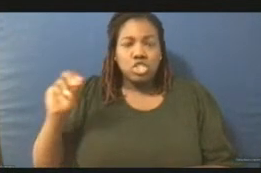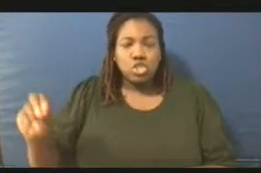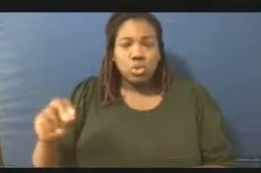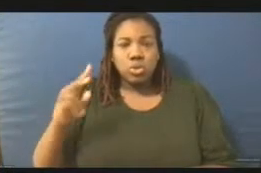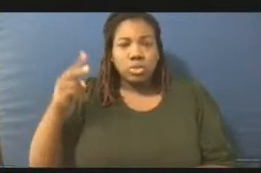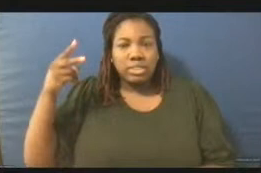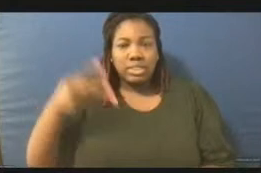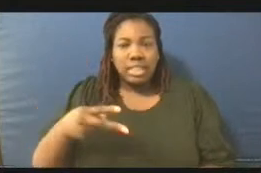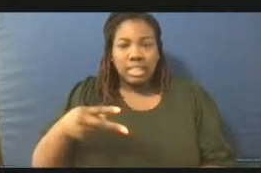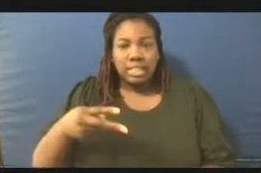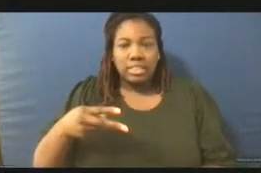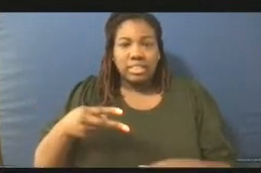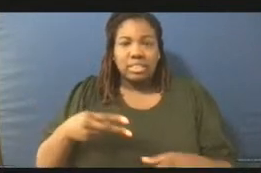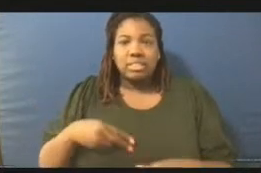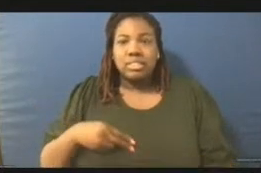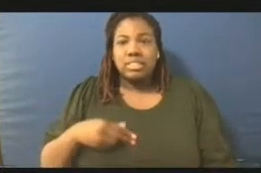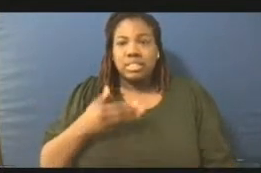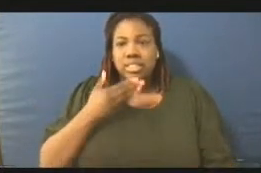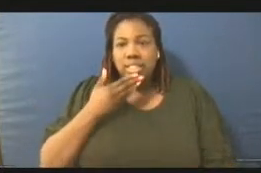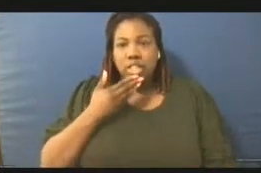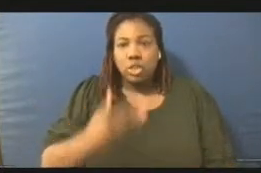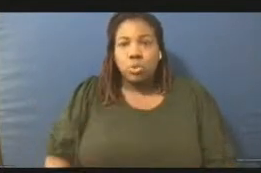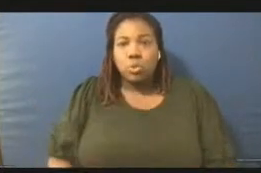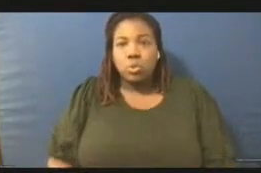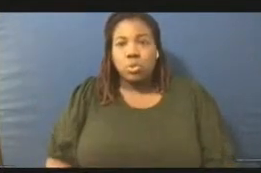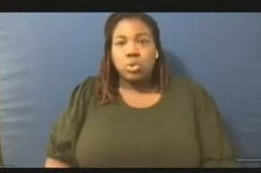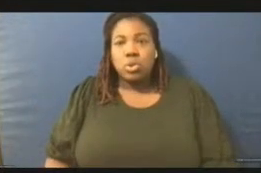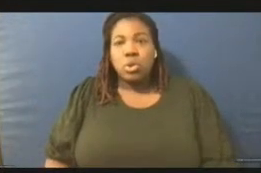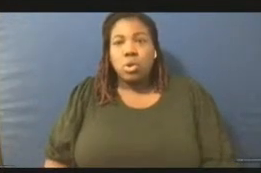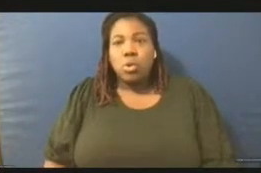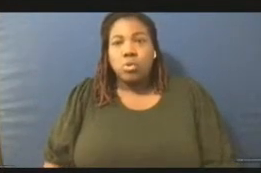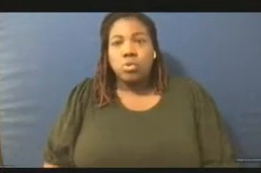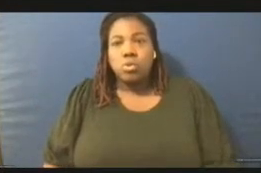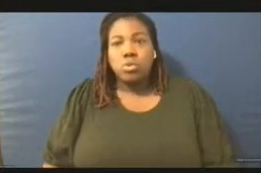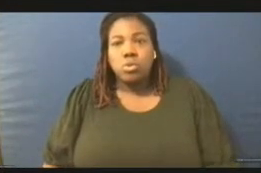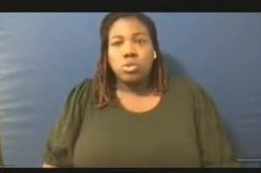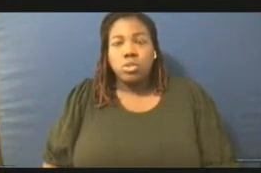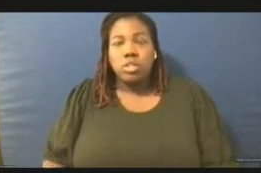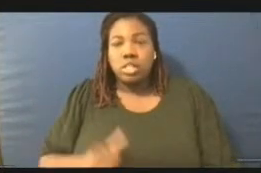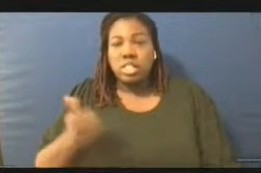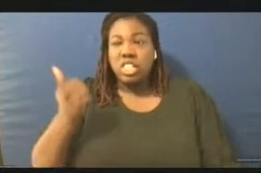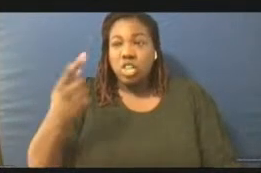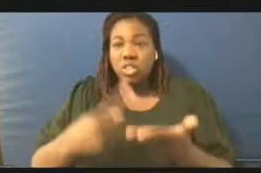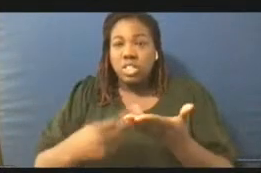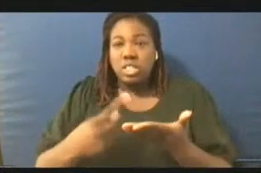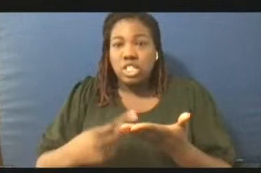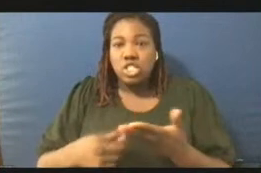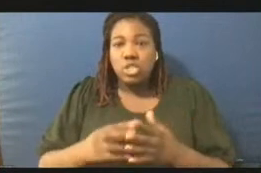Second. Thank you very much. Mr. Watts, any further discussion?